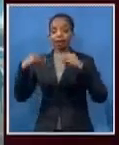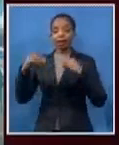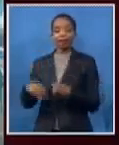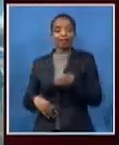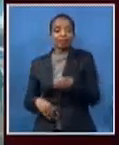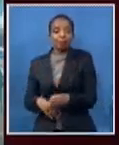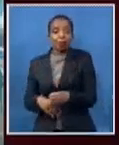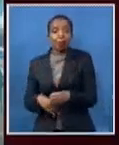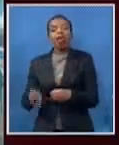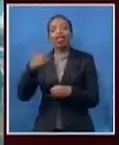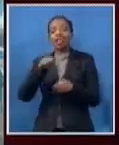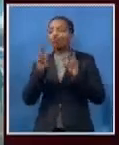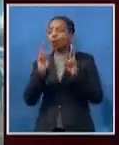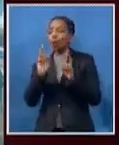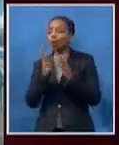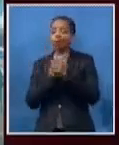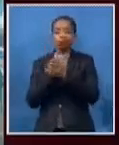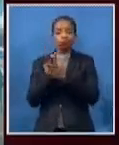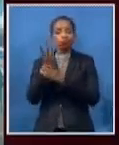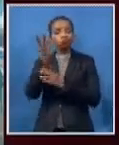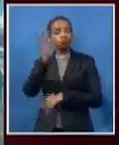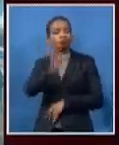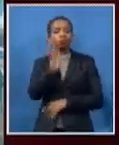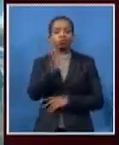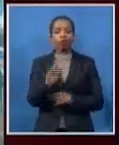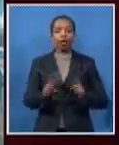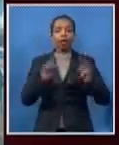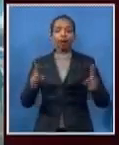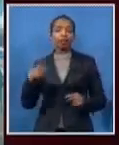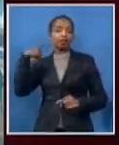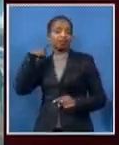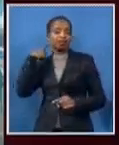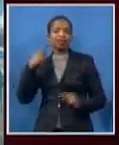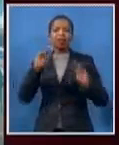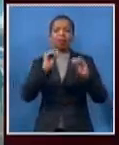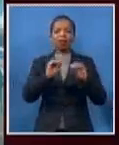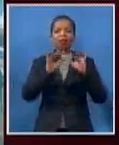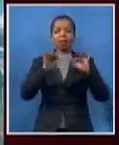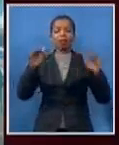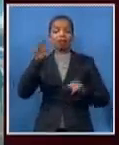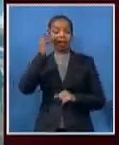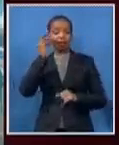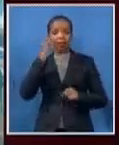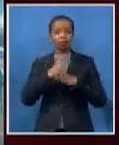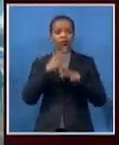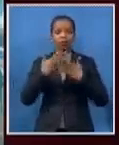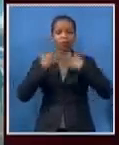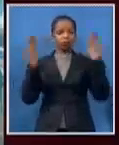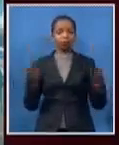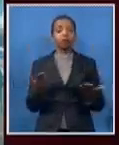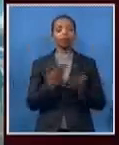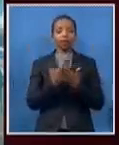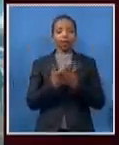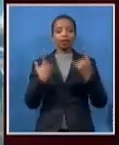think that people who have no experience of work can become successful entrepreneurs seems to us to be